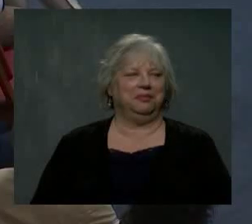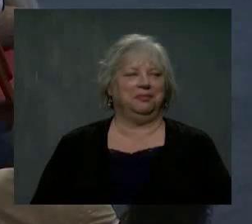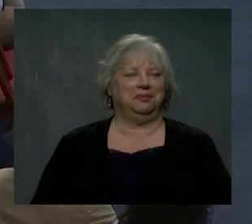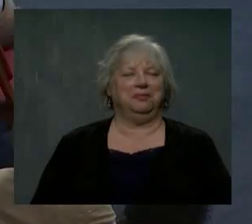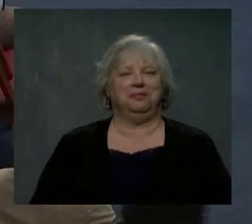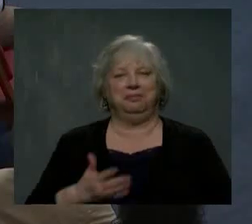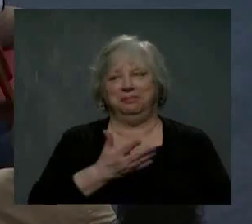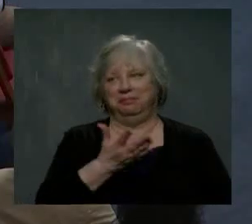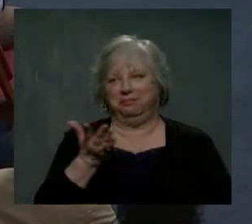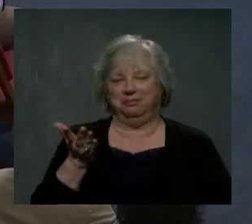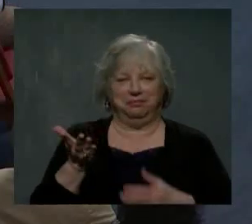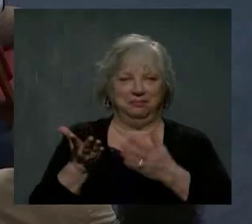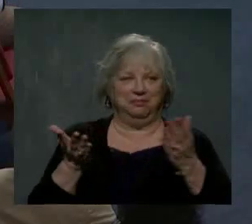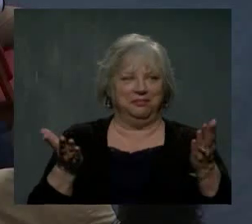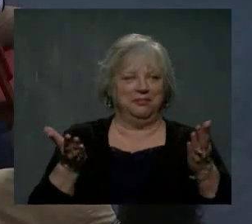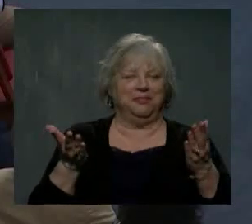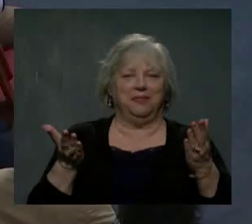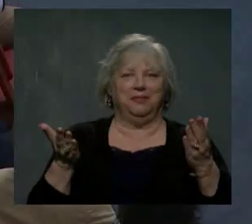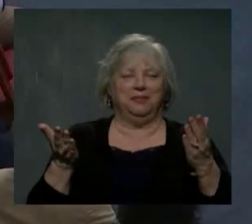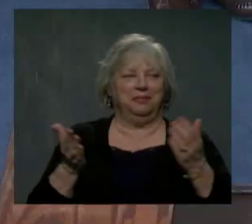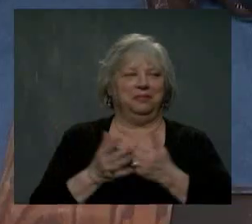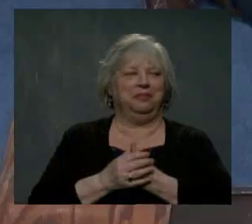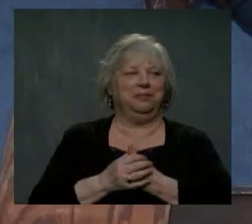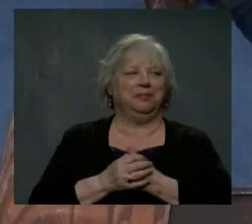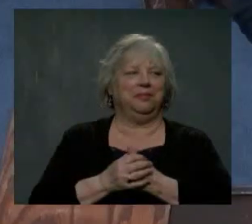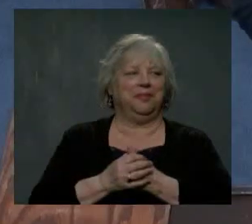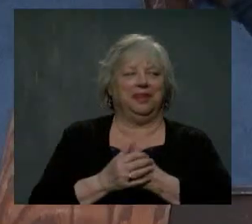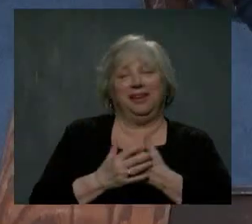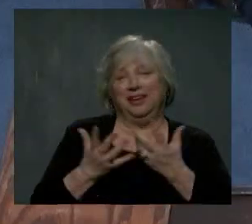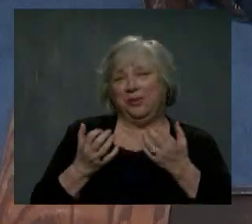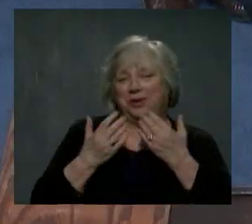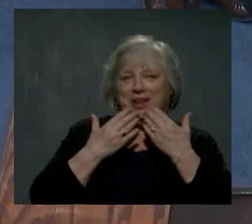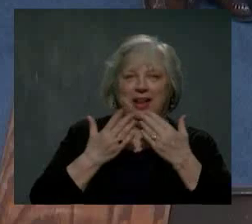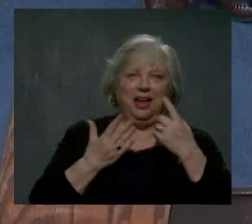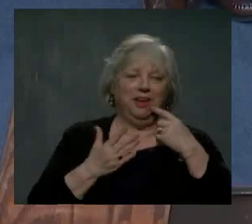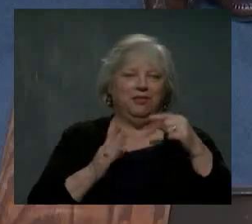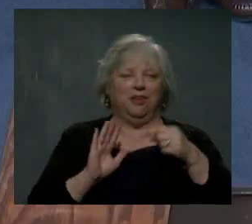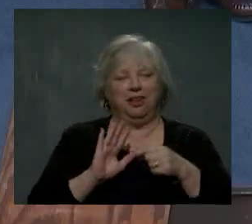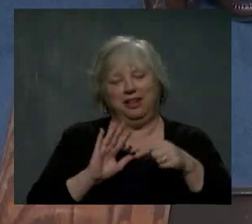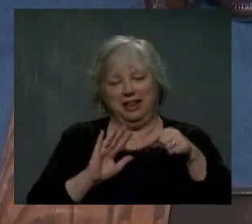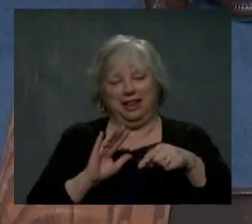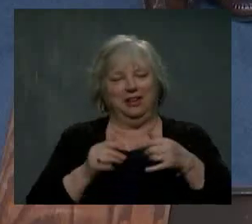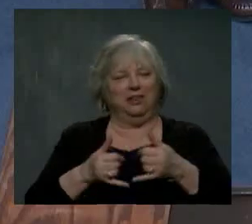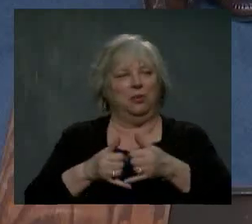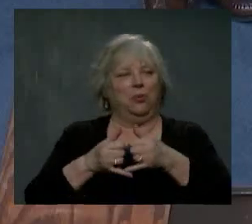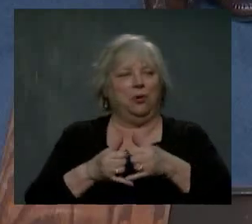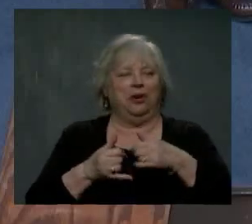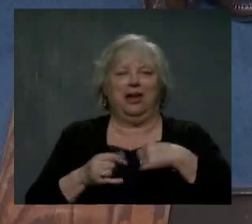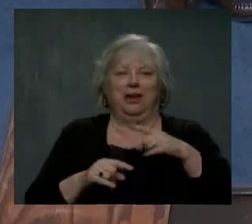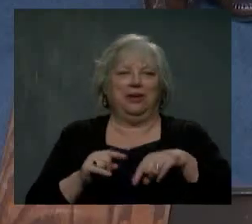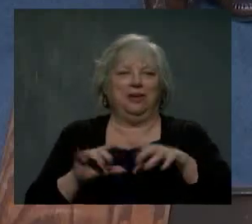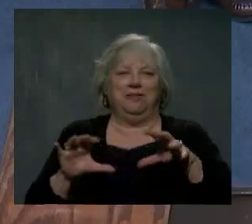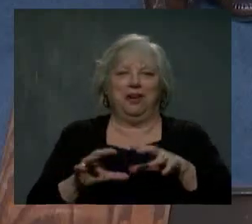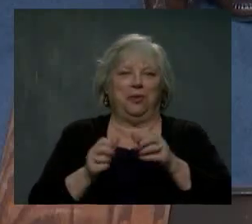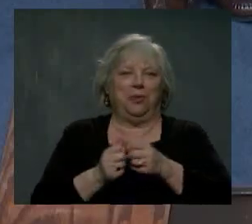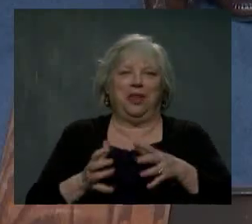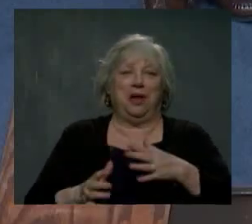Vice Mayor, members of the board, City Manager. I just want to thank you for this, and I couldn't have done this without my staff,